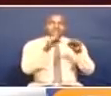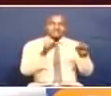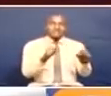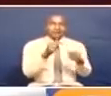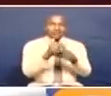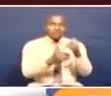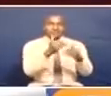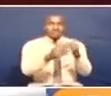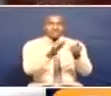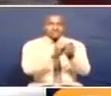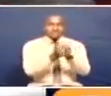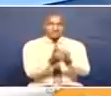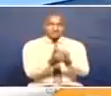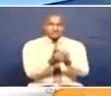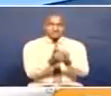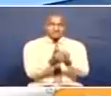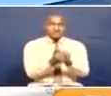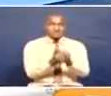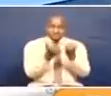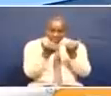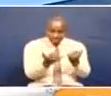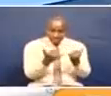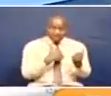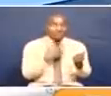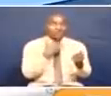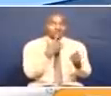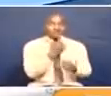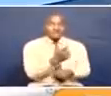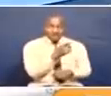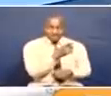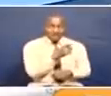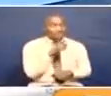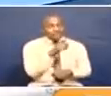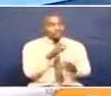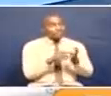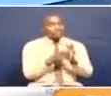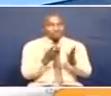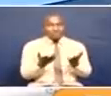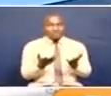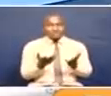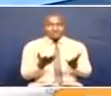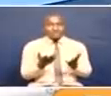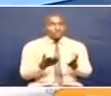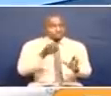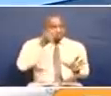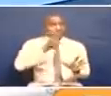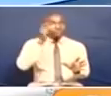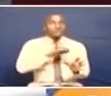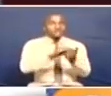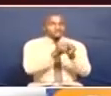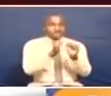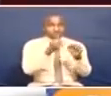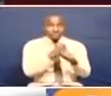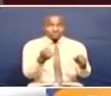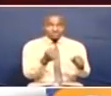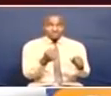and that is what has changed. That is what now, Jeff now, meant. Now, Jeff, let me tell you. What that portends for us, the ruling has been done. We can't change that. There's